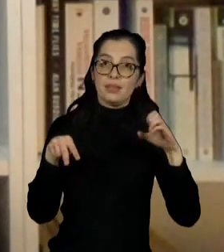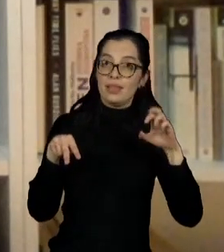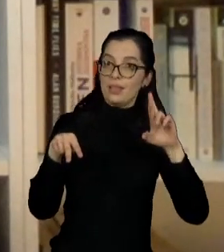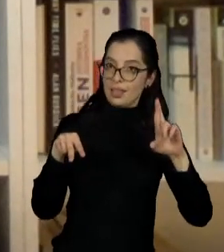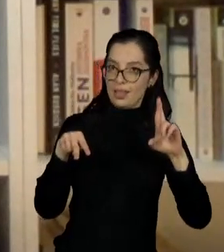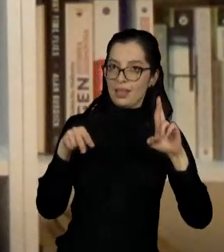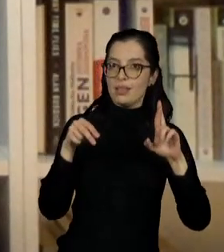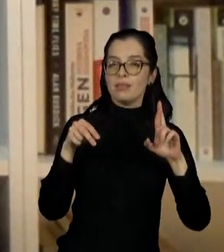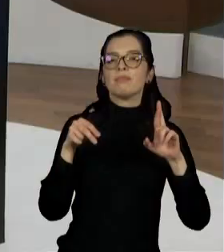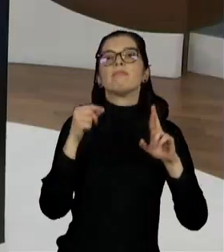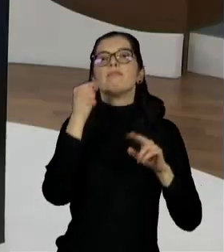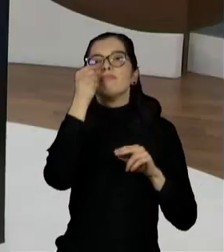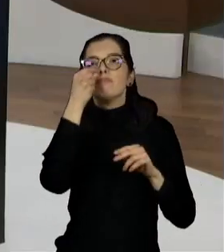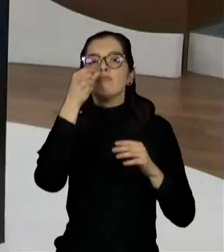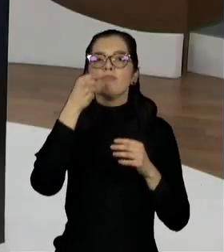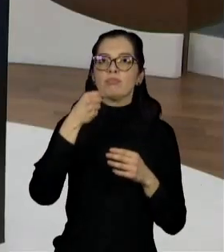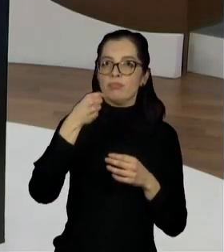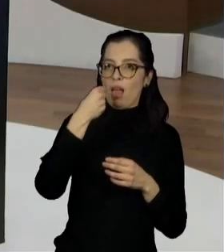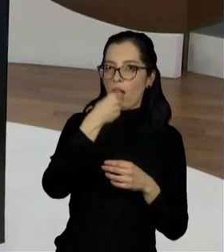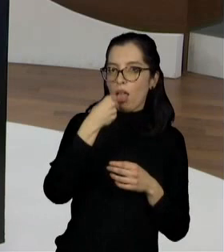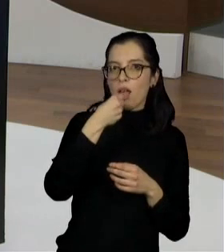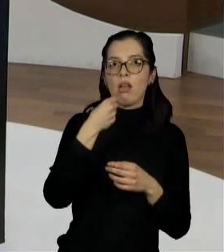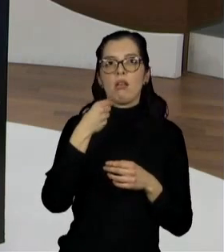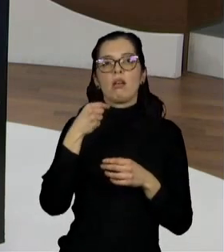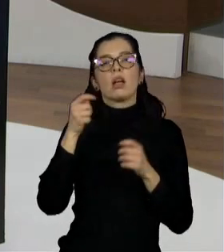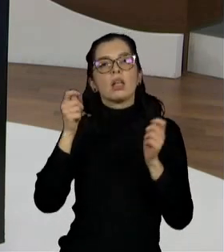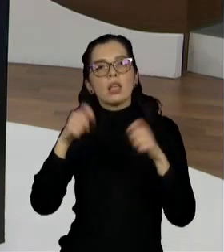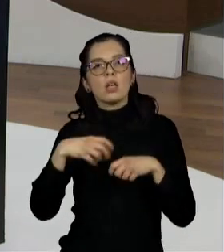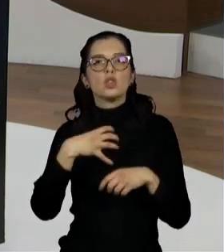using PCR, or